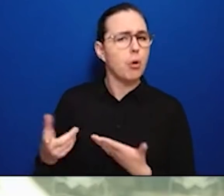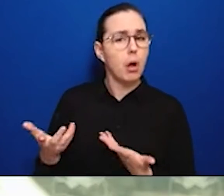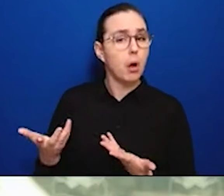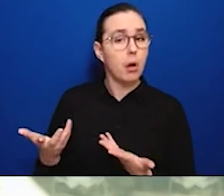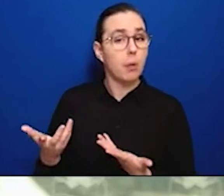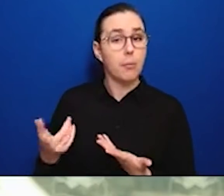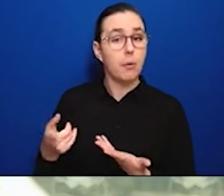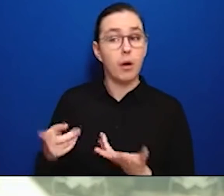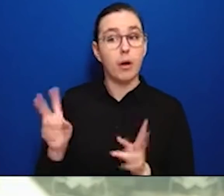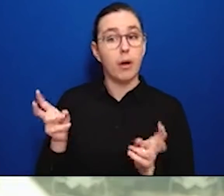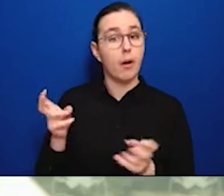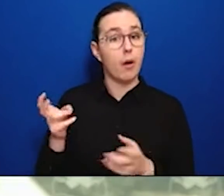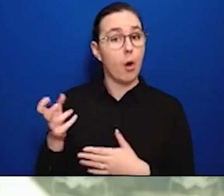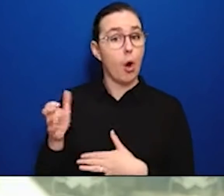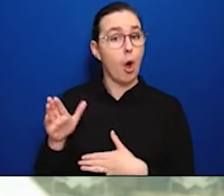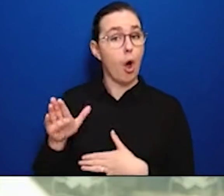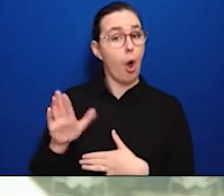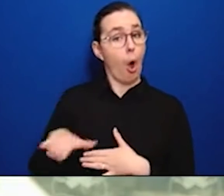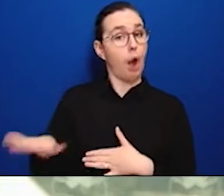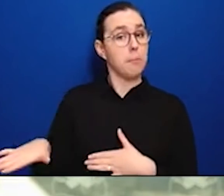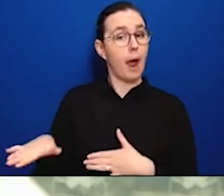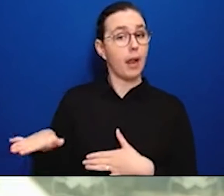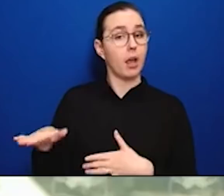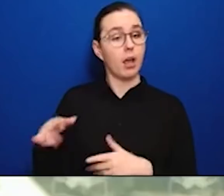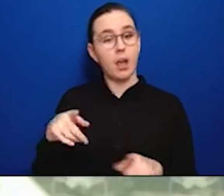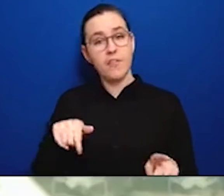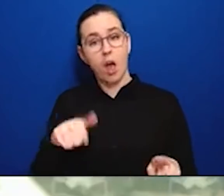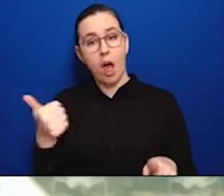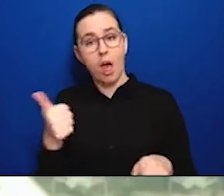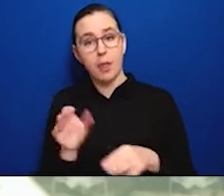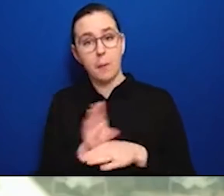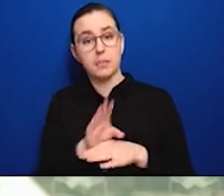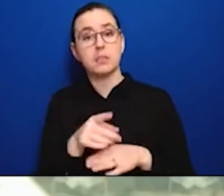are shut down before this wave of the pandemic ends?